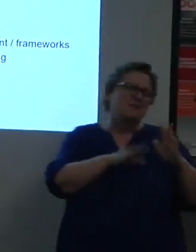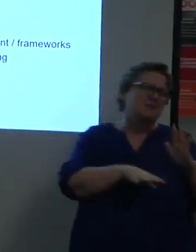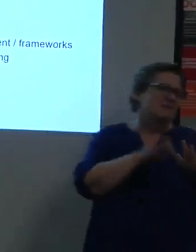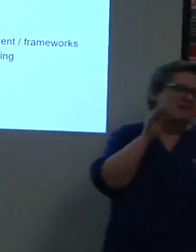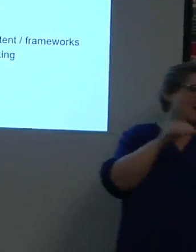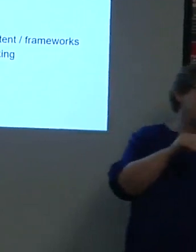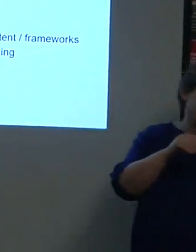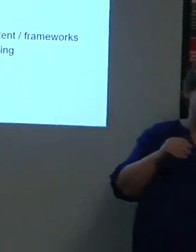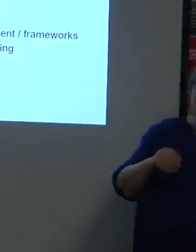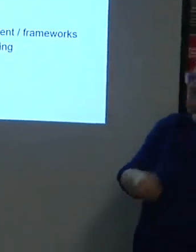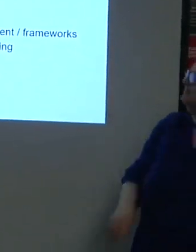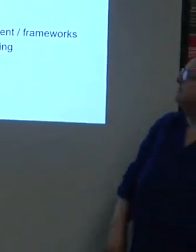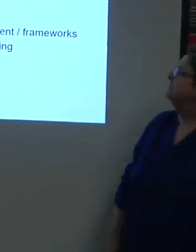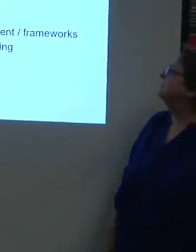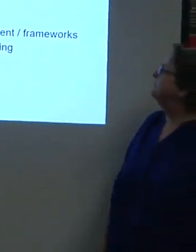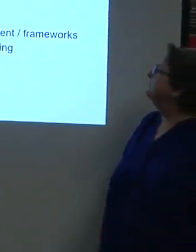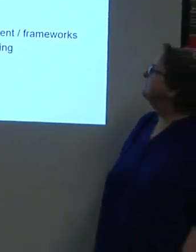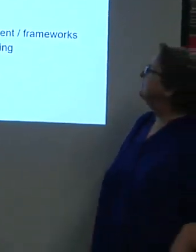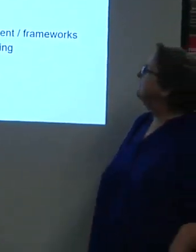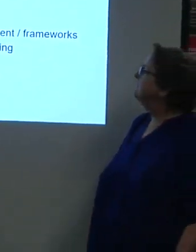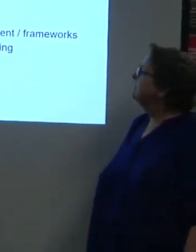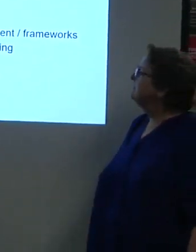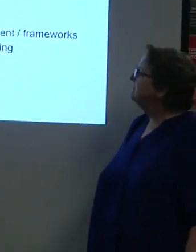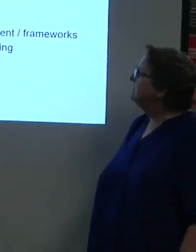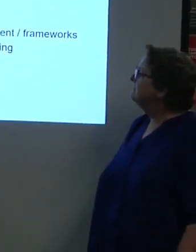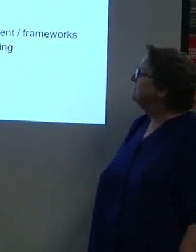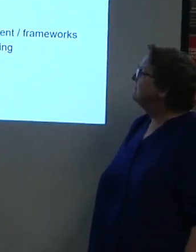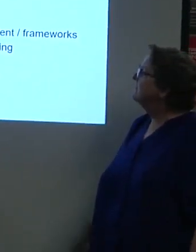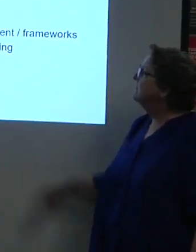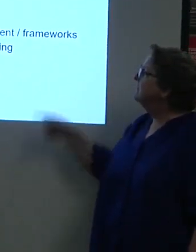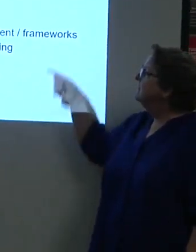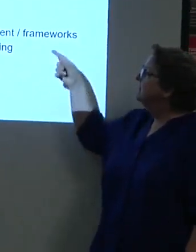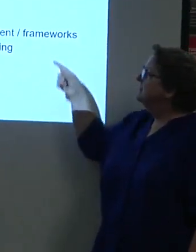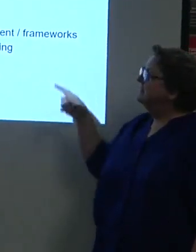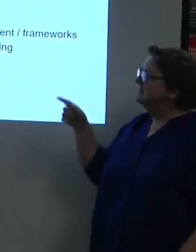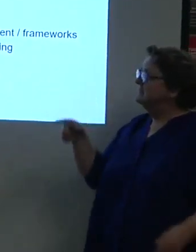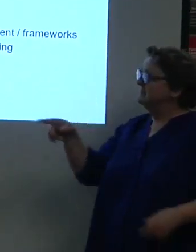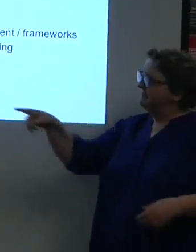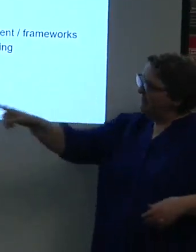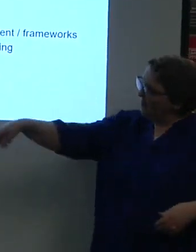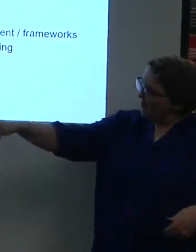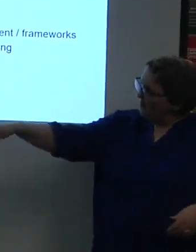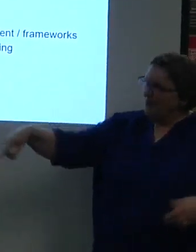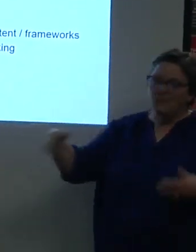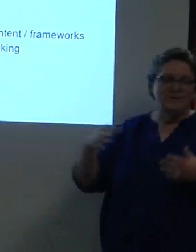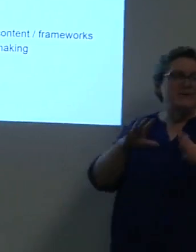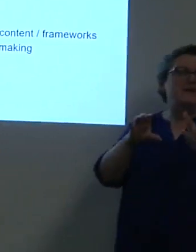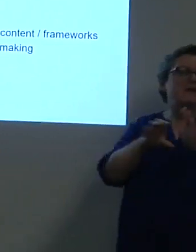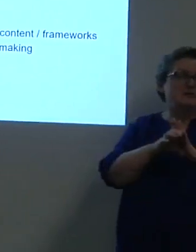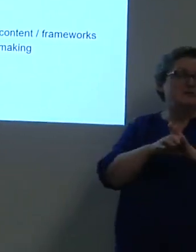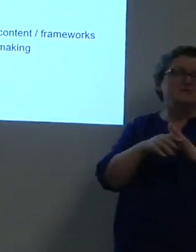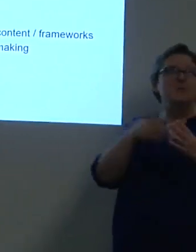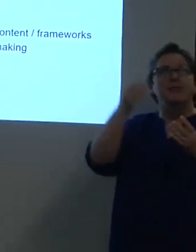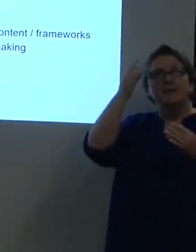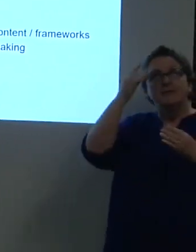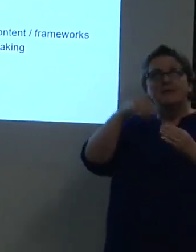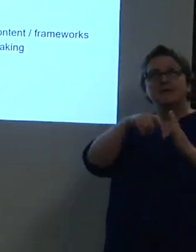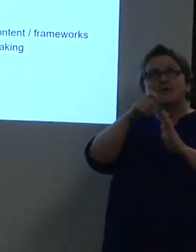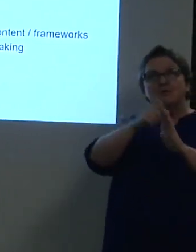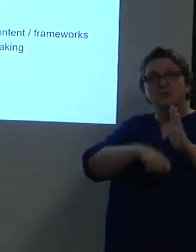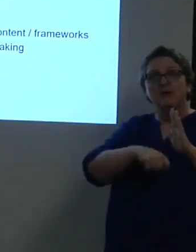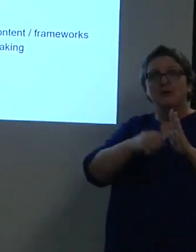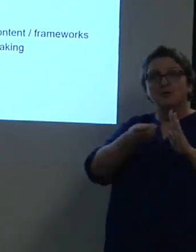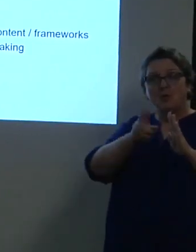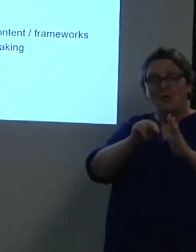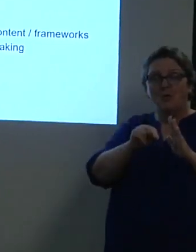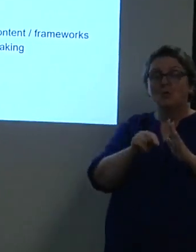can make sure we also send out the links for other people. But these are the characteristics of what you might want to think about if you were going to write your own or thinking